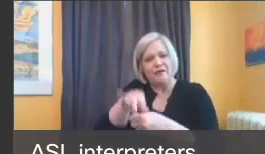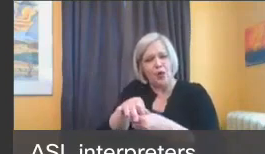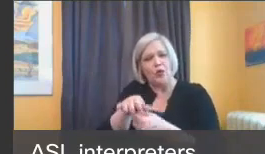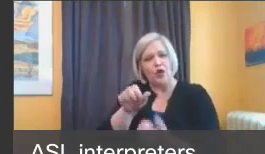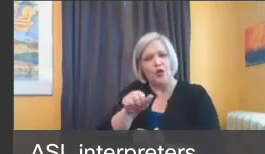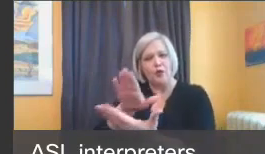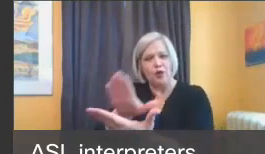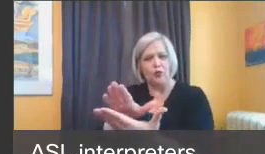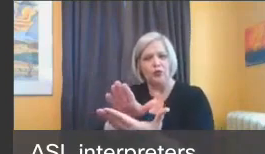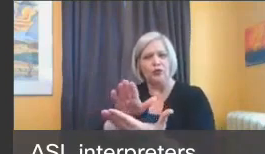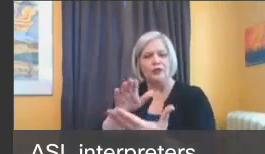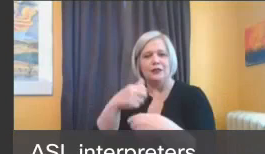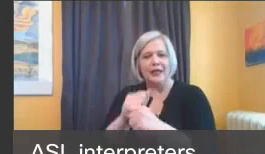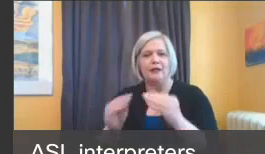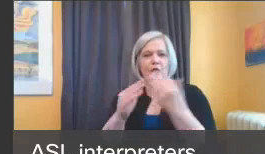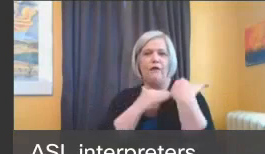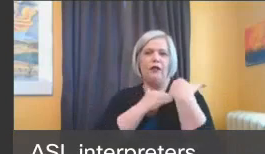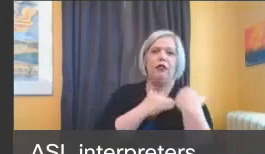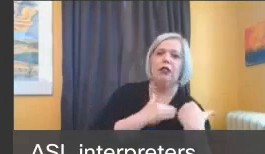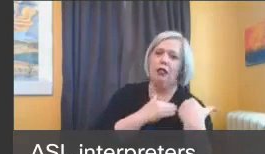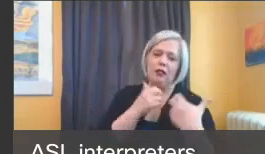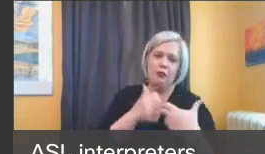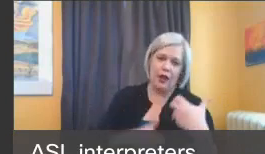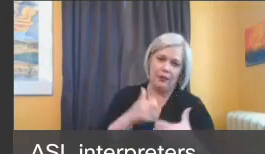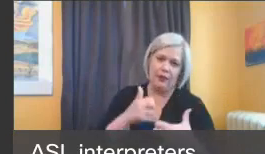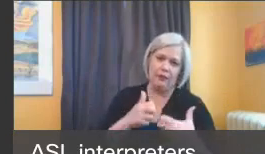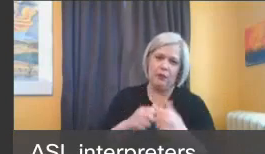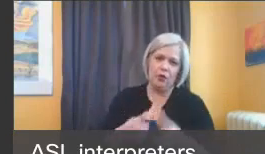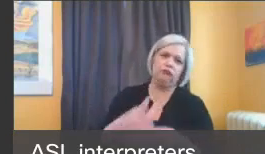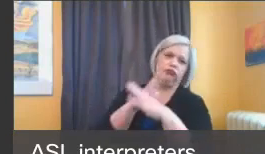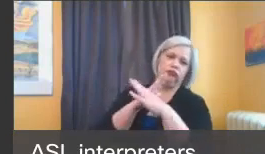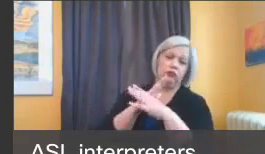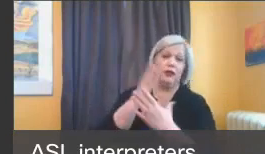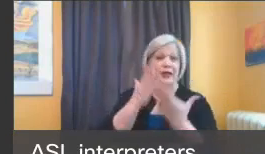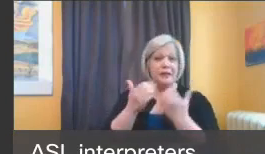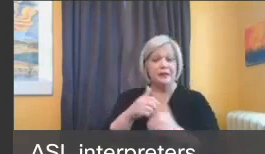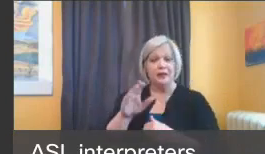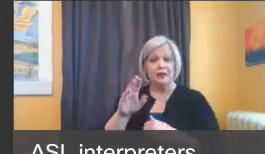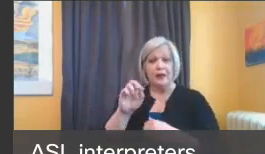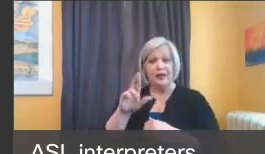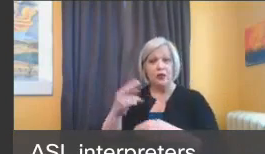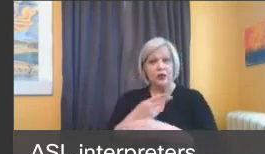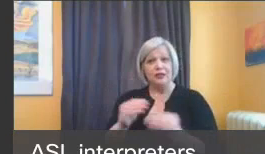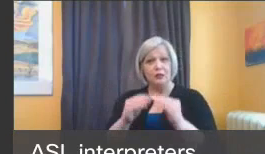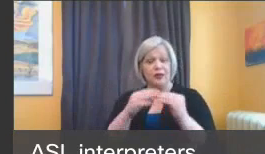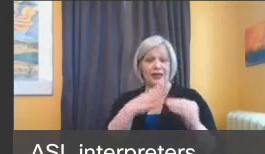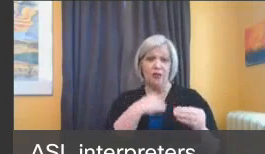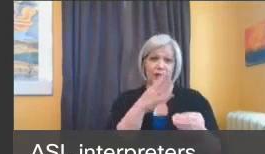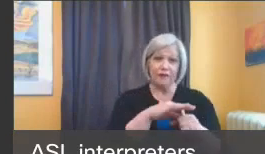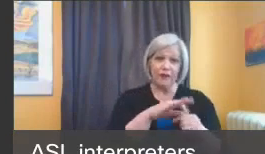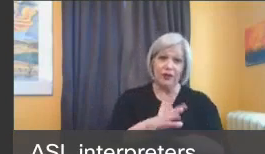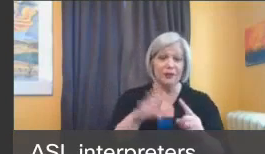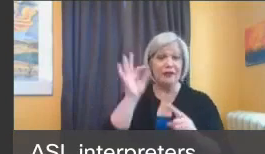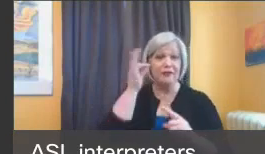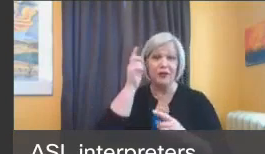it more burdensome, and it could be because minority voters use it more than white voters, but federal